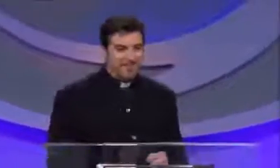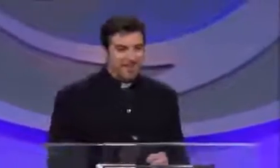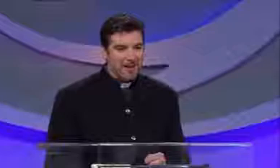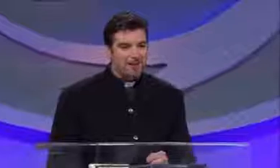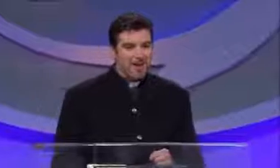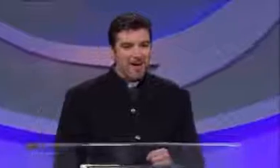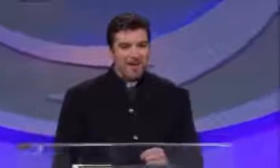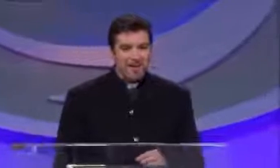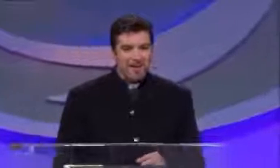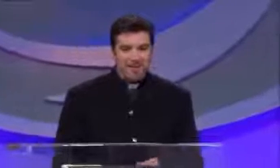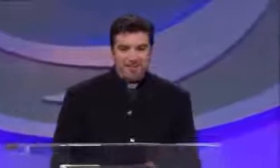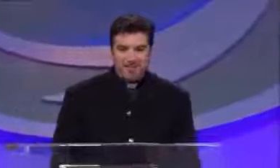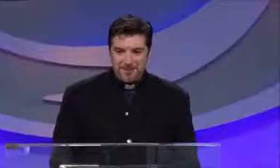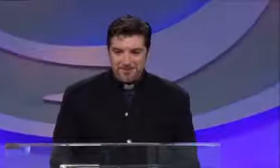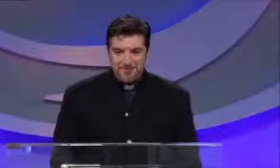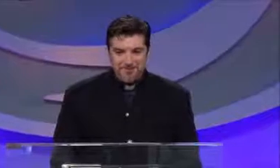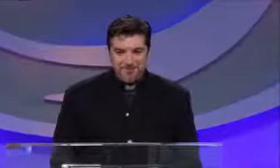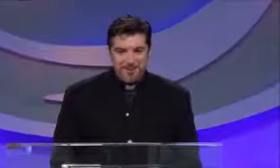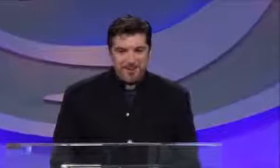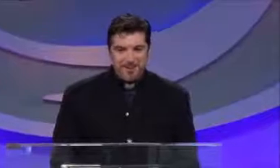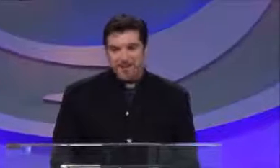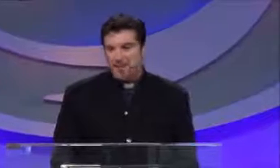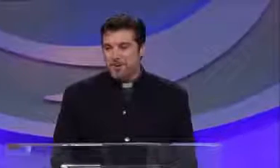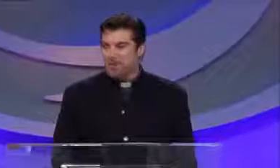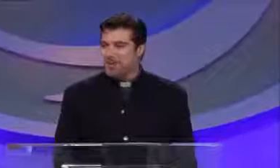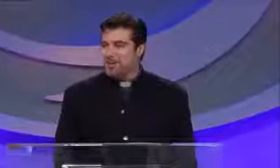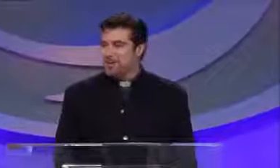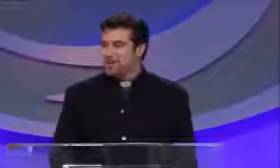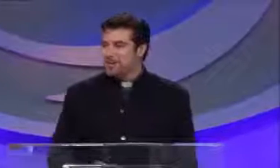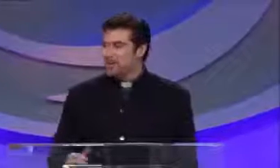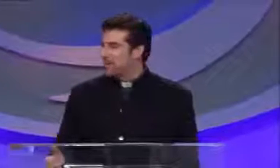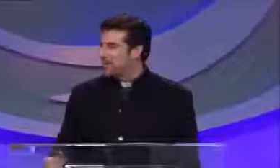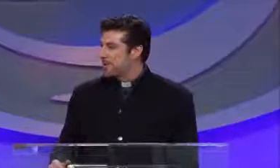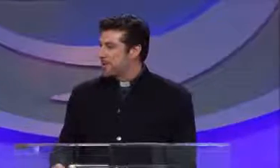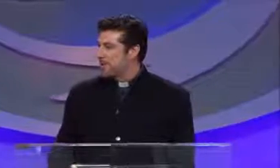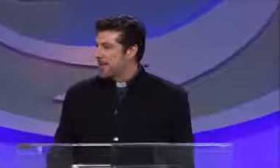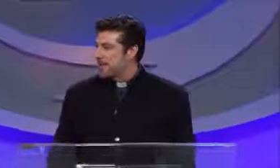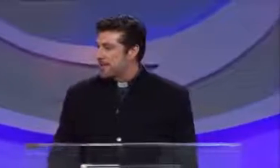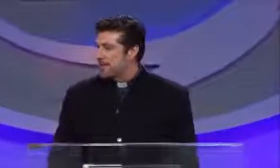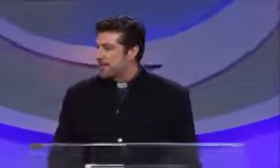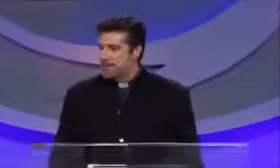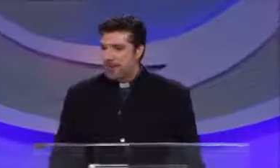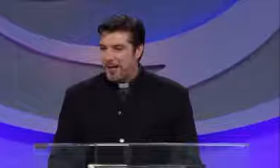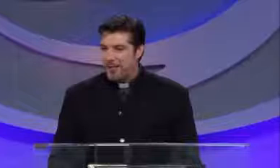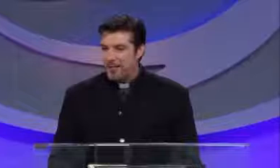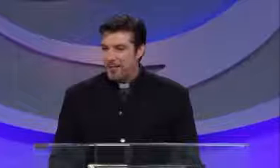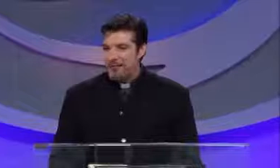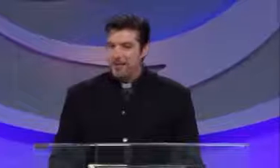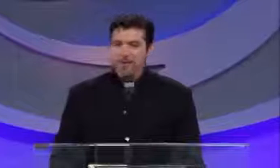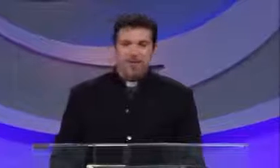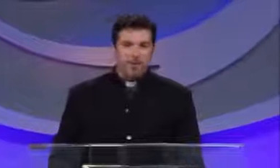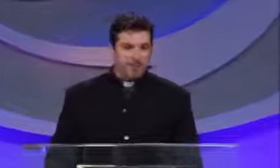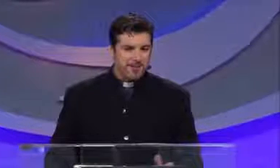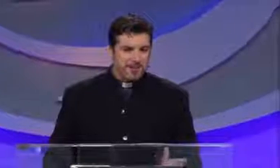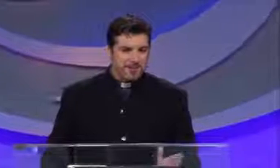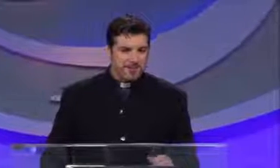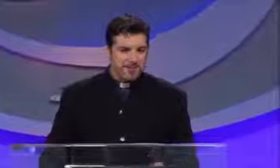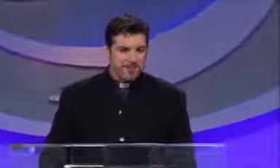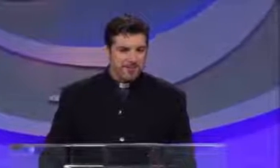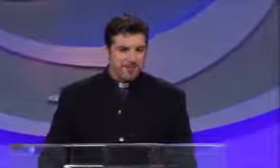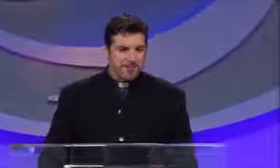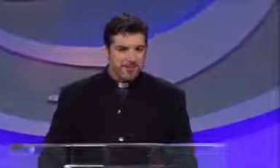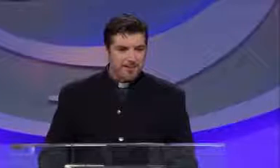job. I was hired by KCN. And within a year, they asked me to be the director for Africa. That would have